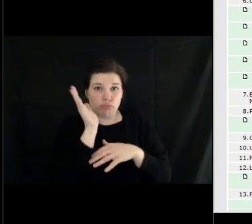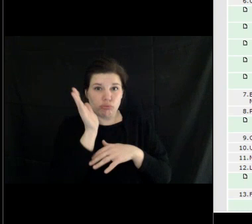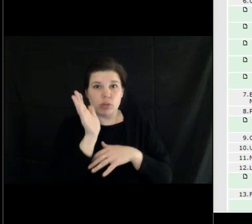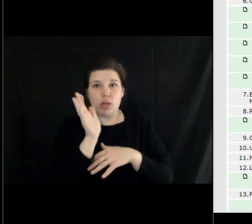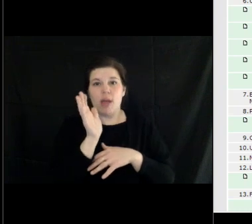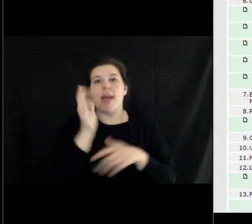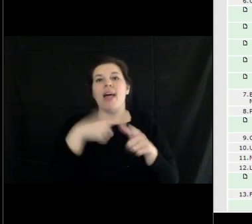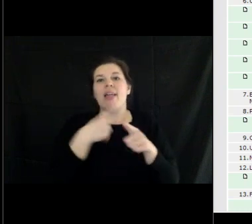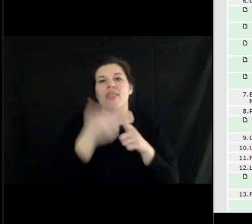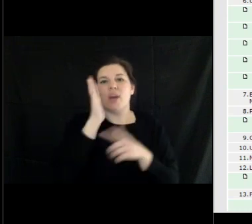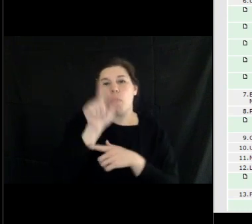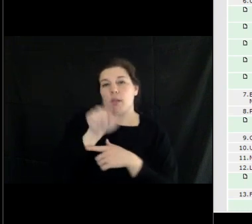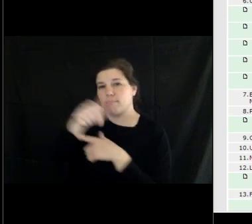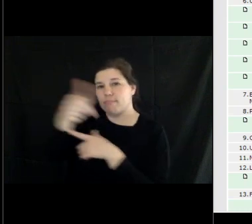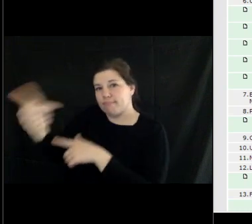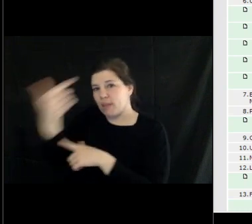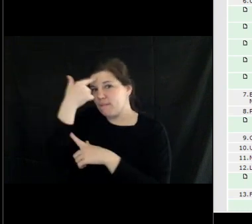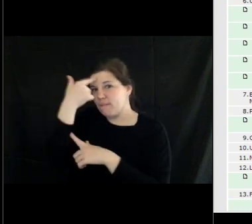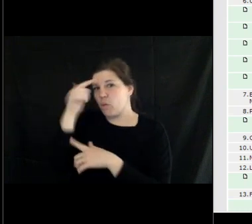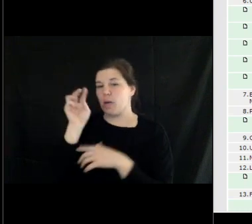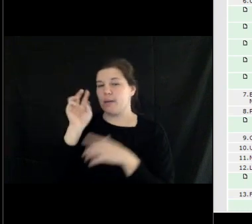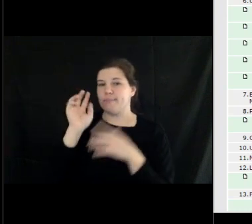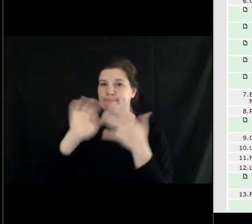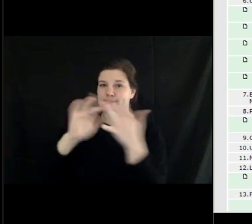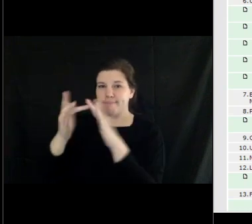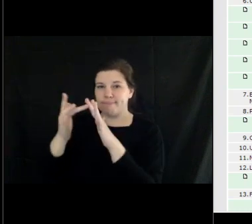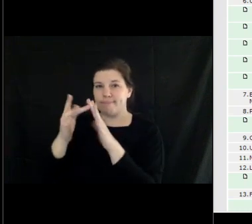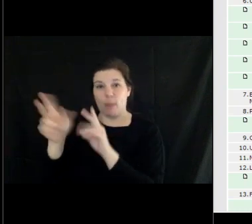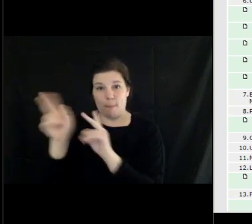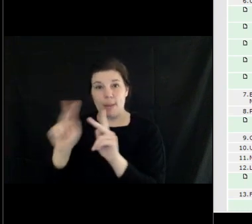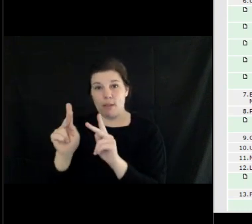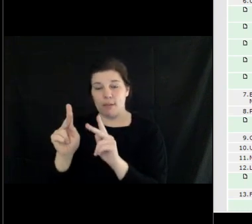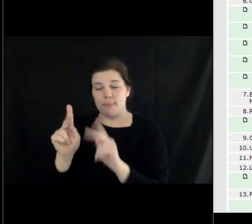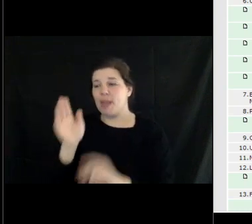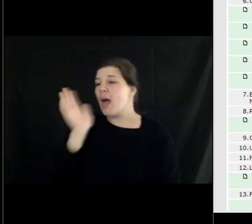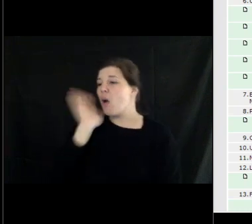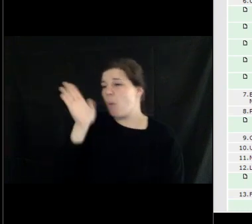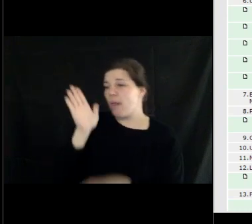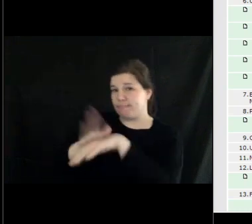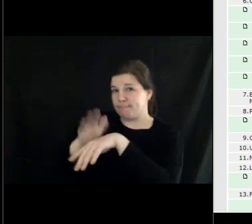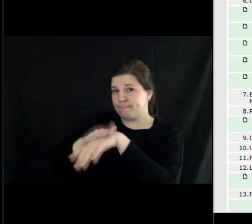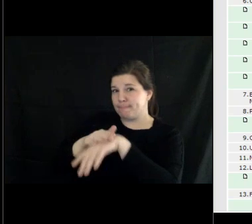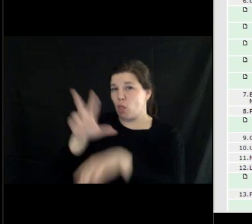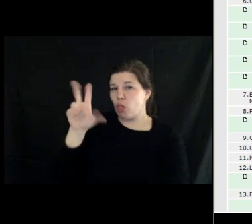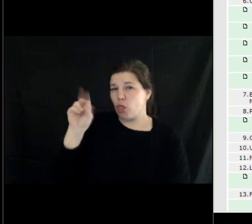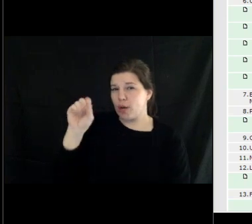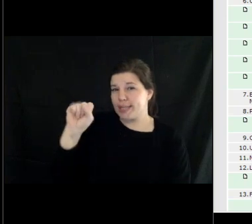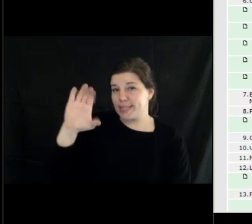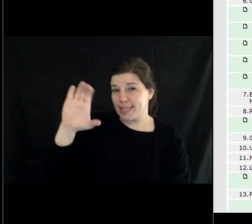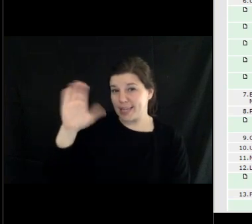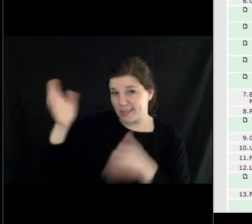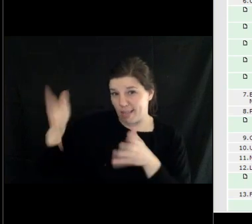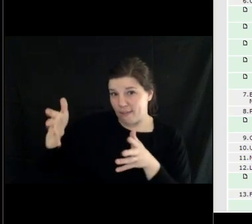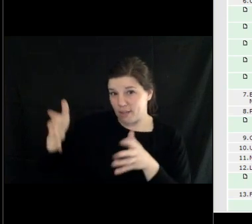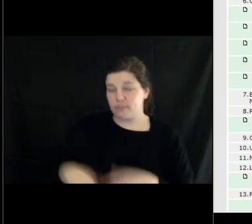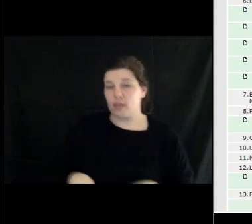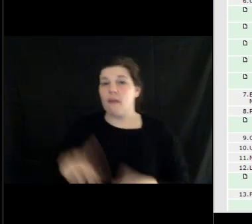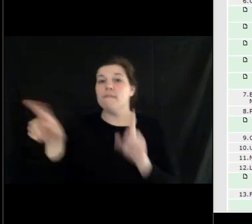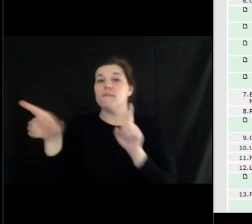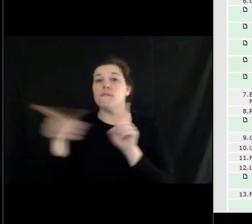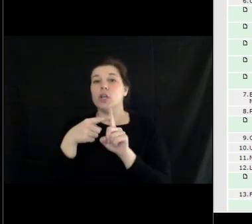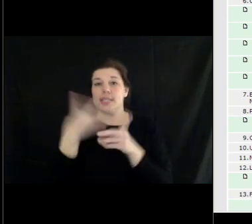participants. I will also inform the virtual speakers when you have 30 seconds remaining on the clock. We'll proceed first with those in